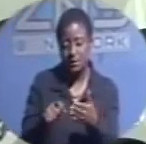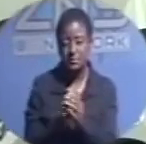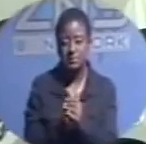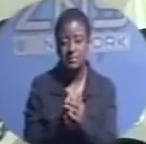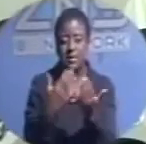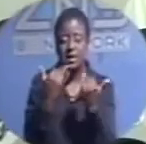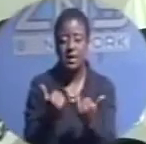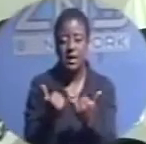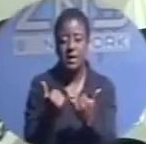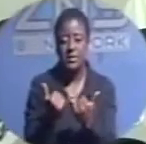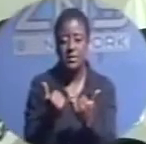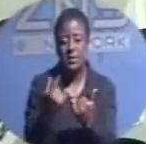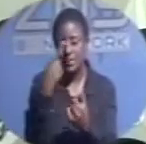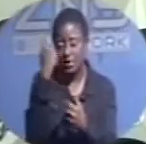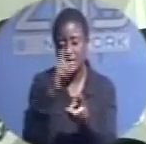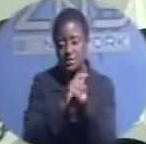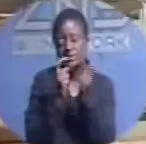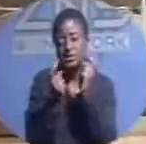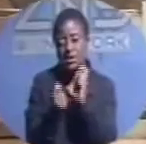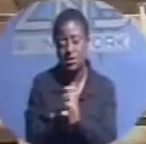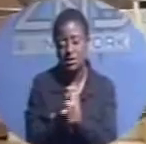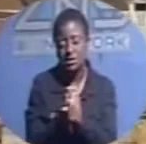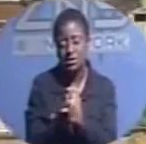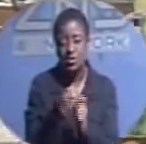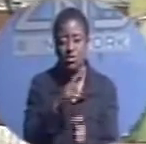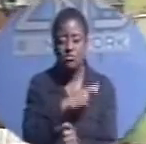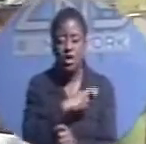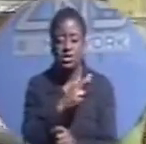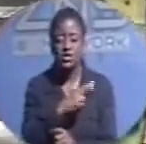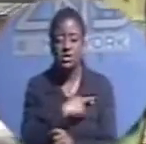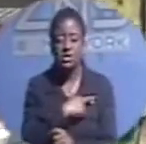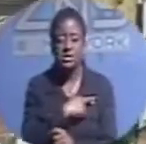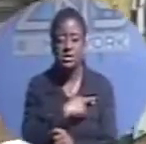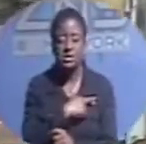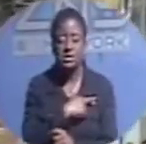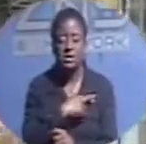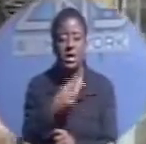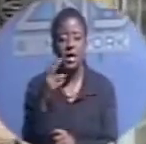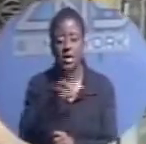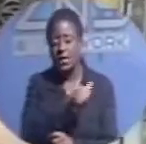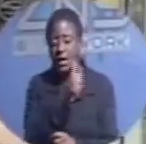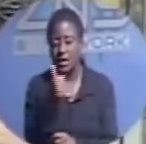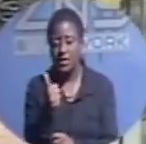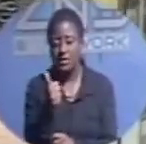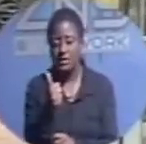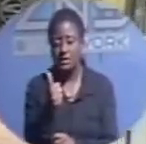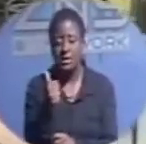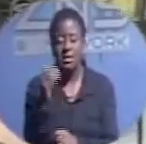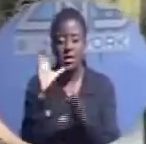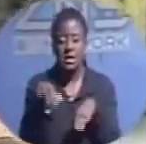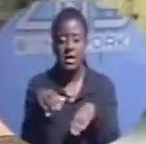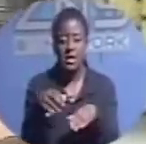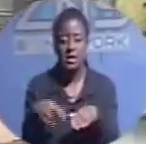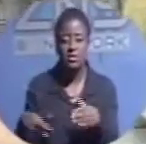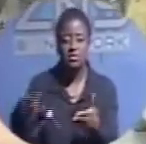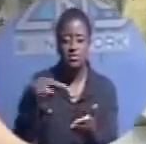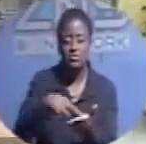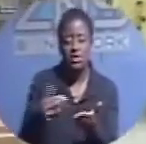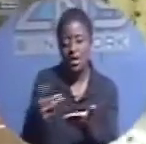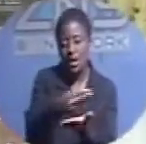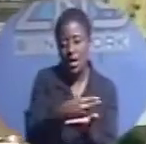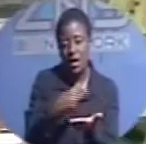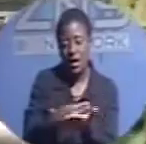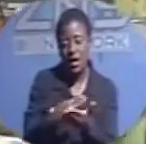now, because of the amendments, Rogers, like many other manufacturers, will be able to rehire staff and expand